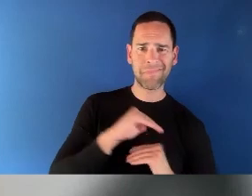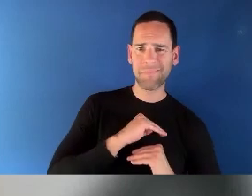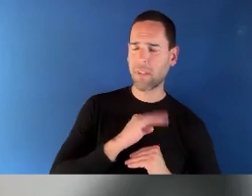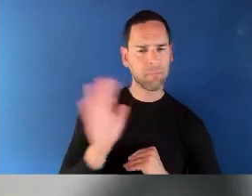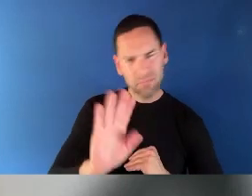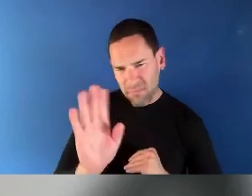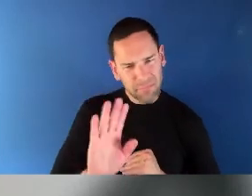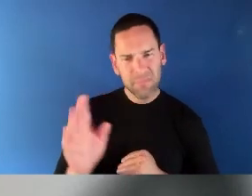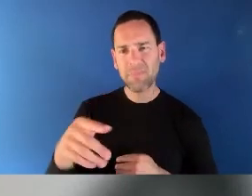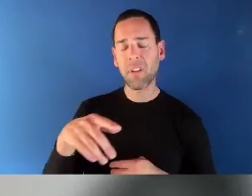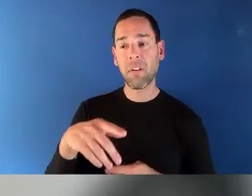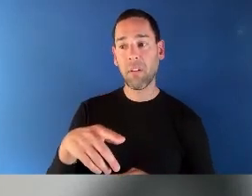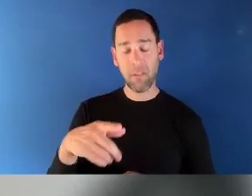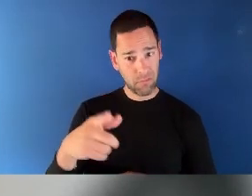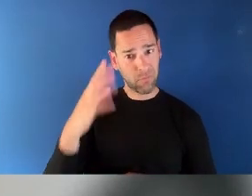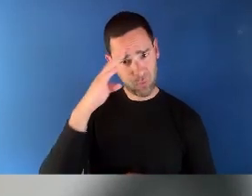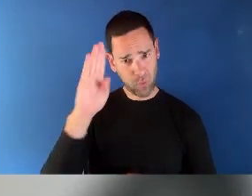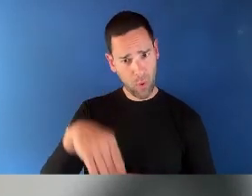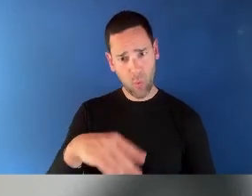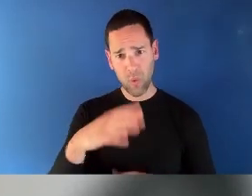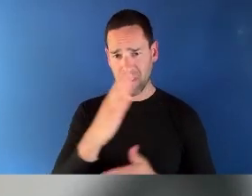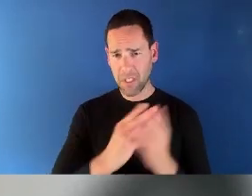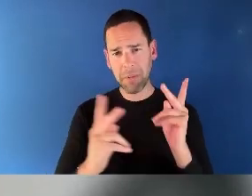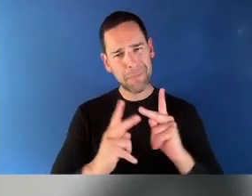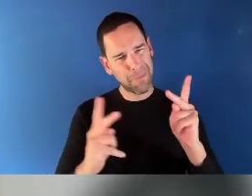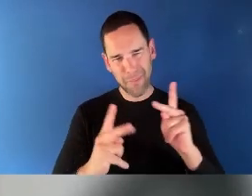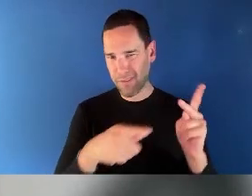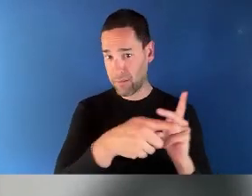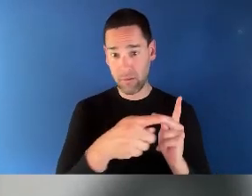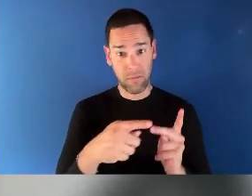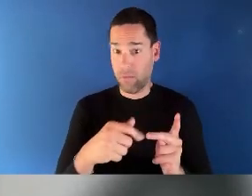have your best interests at heart, but